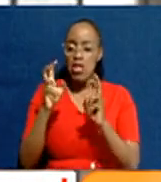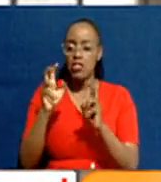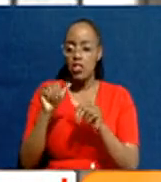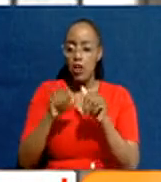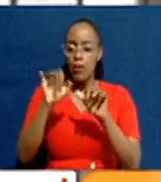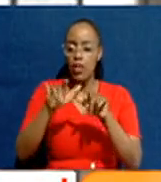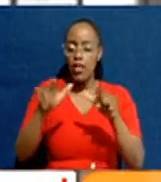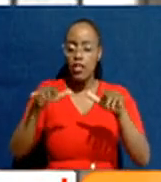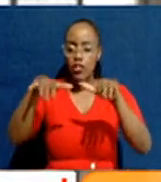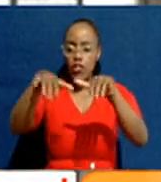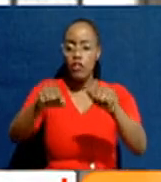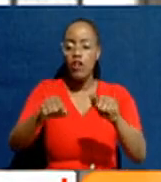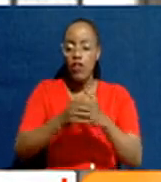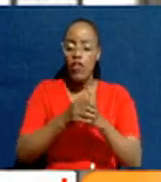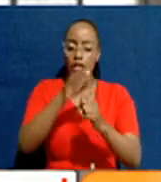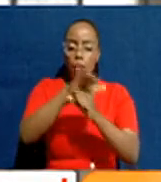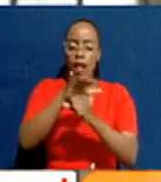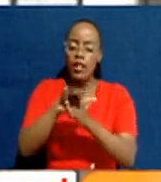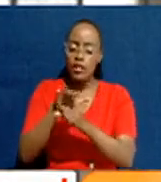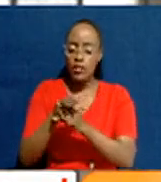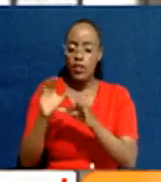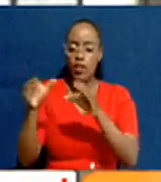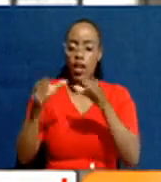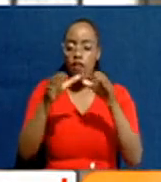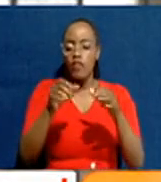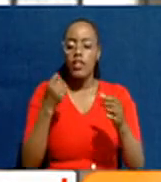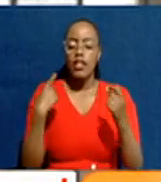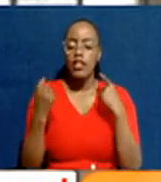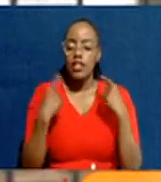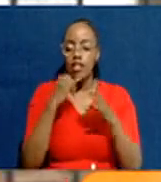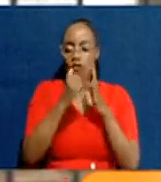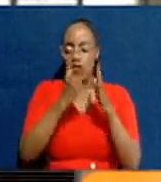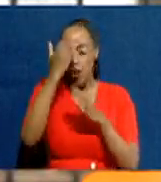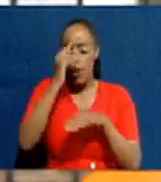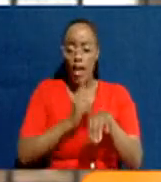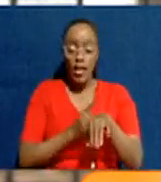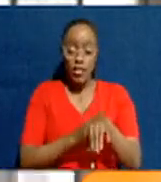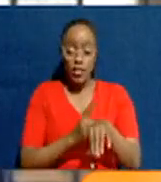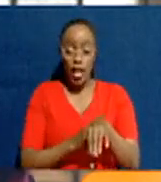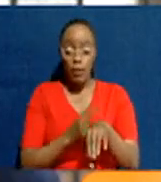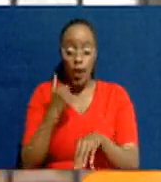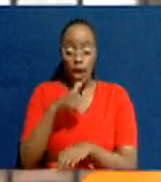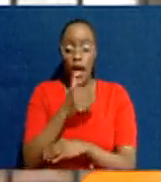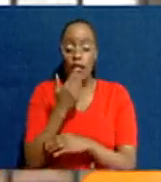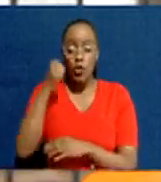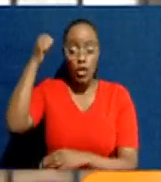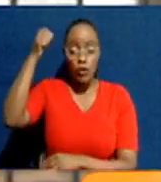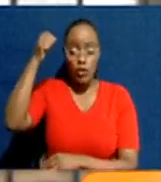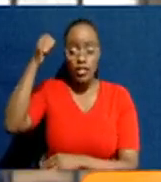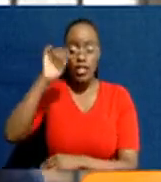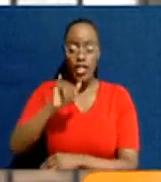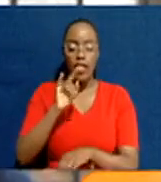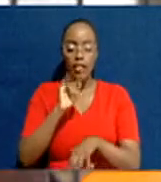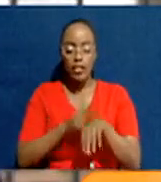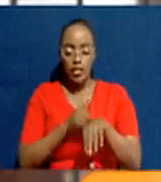the lands occupied by the multinationals, around the tea plucking machines, because the moment we do politics on it is the